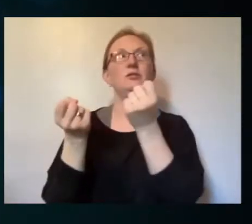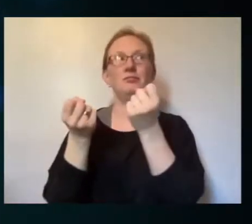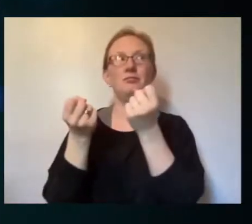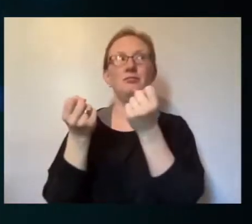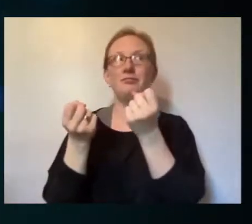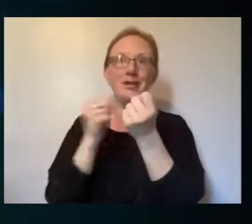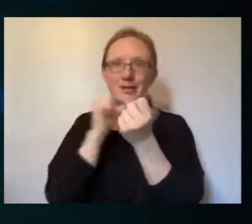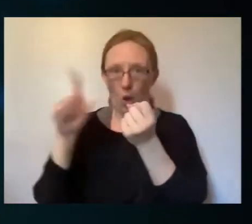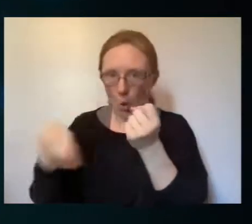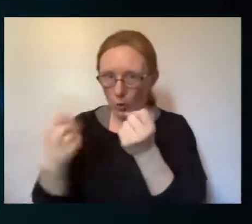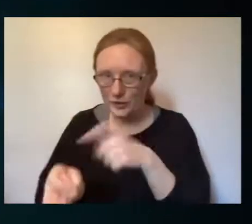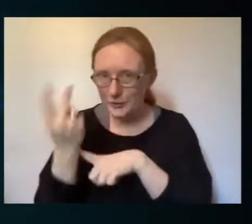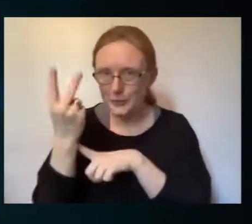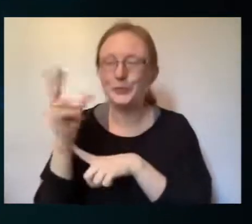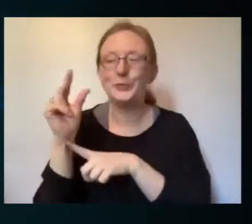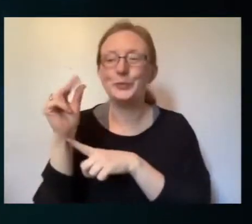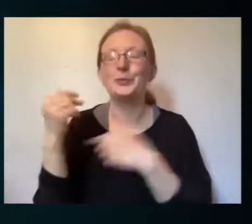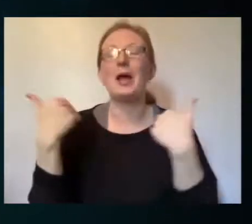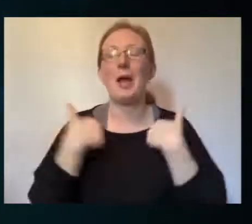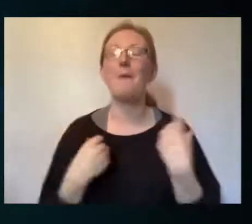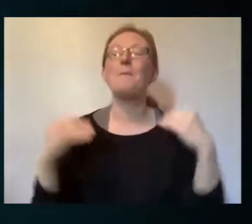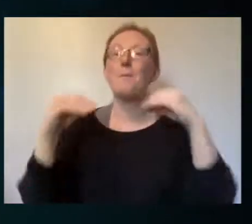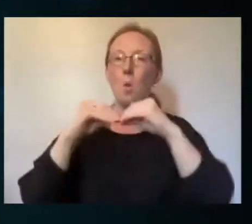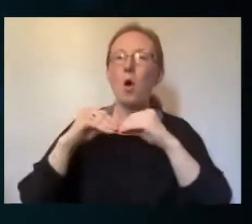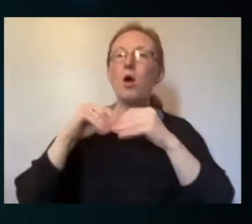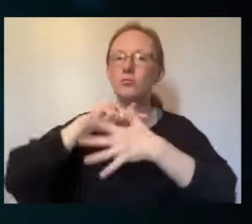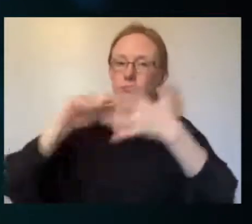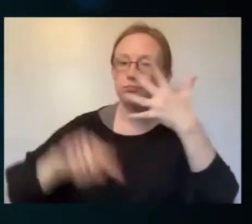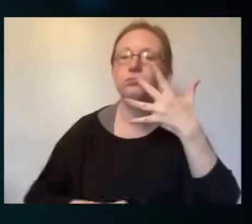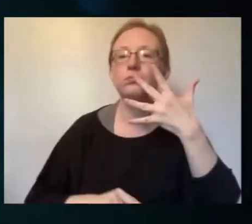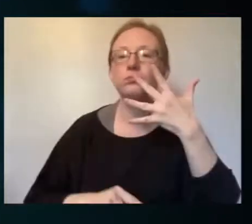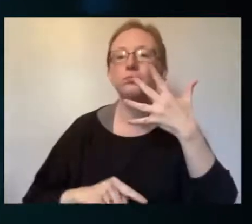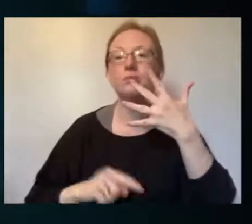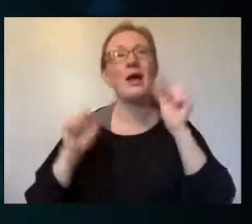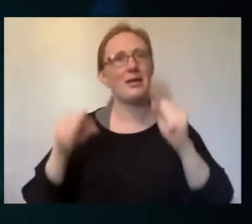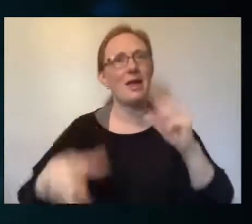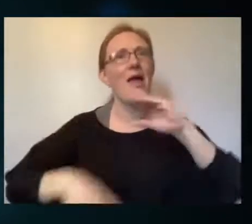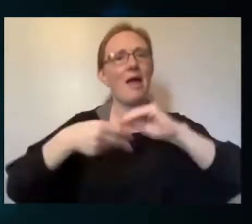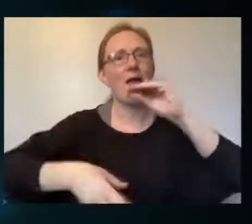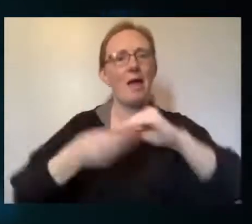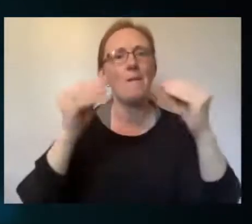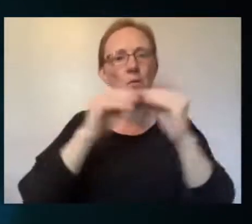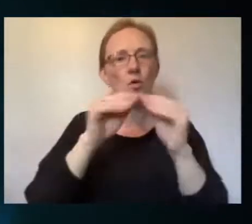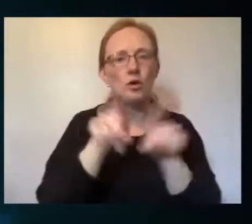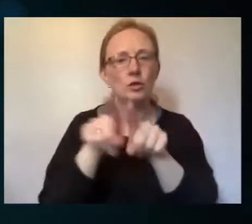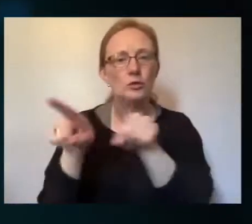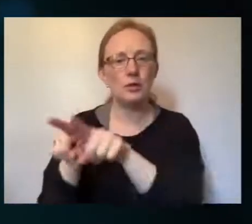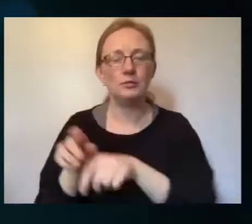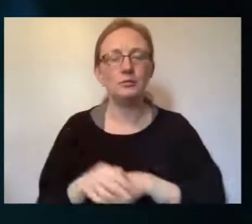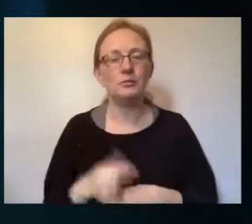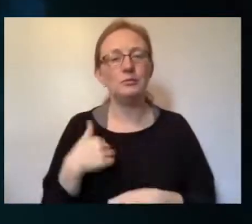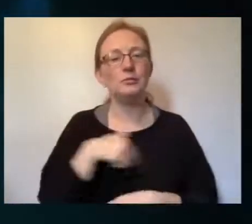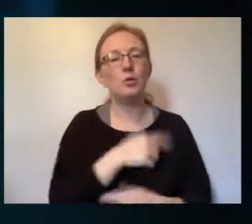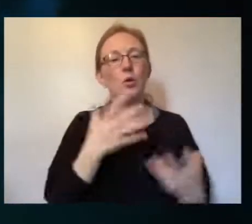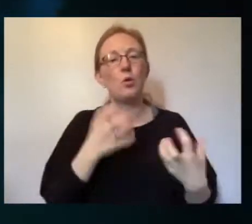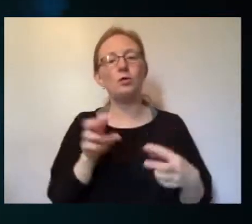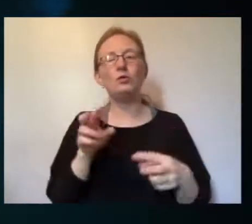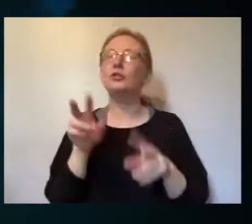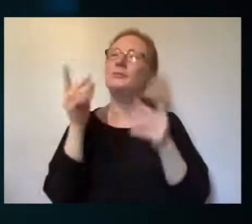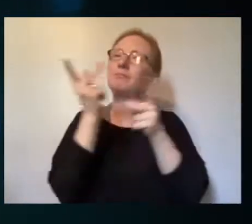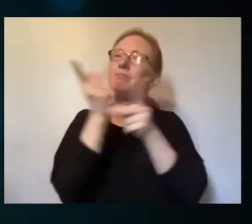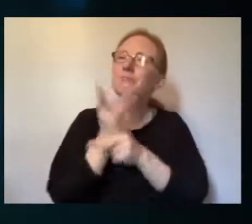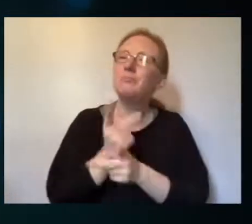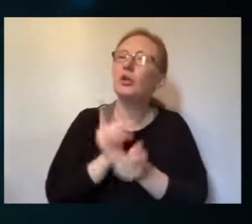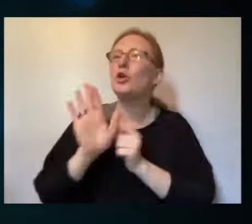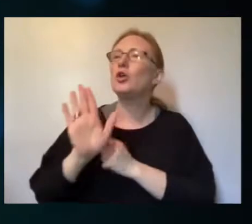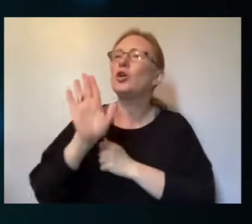can certainly do more. And we look forward to learn more about what you think the most pressing issues are in the